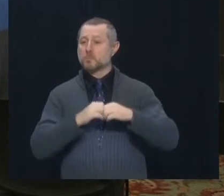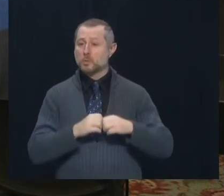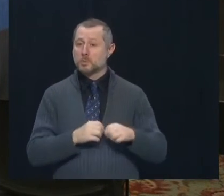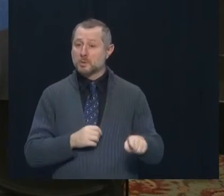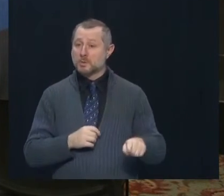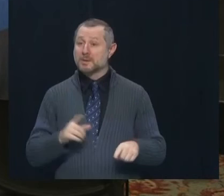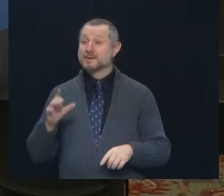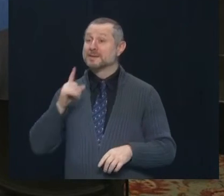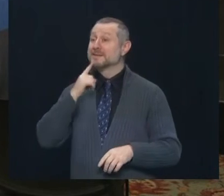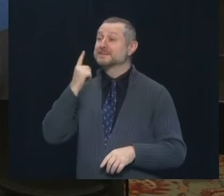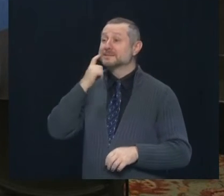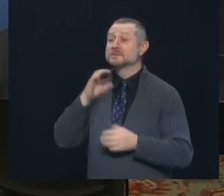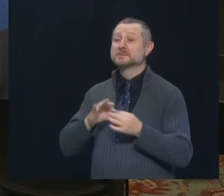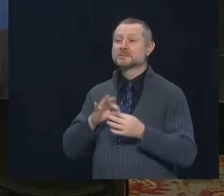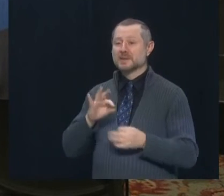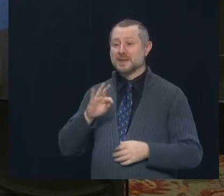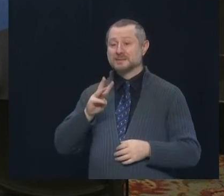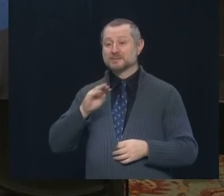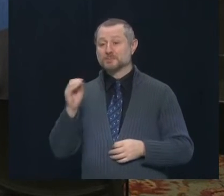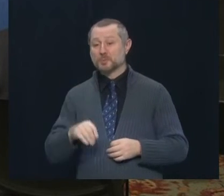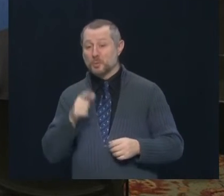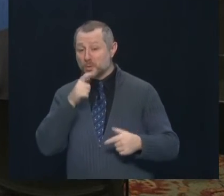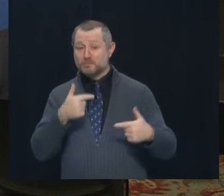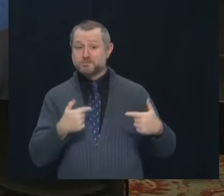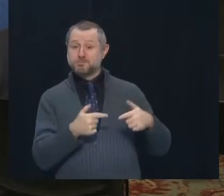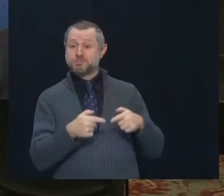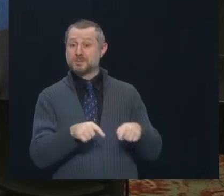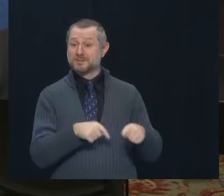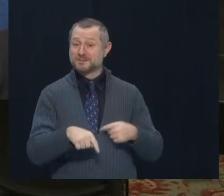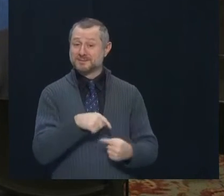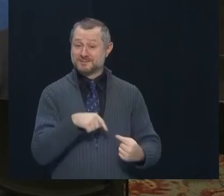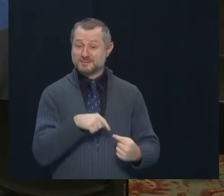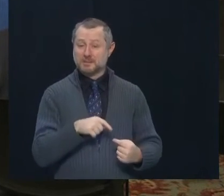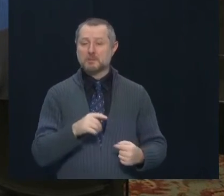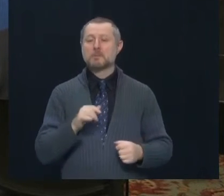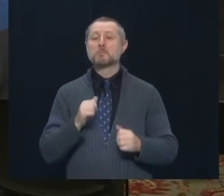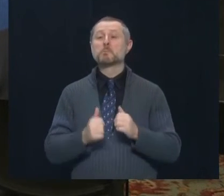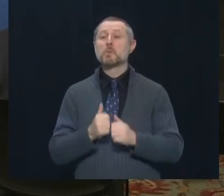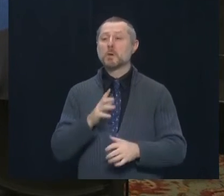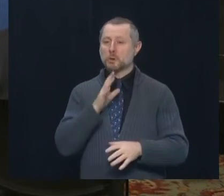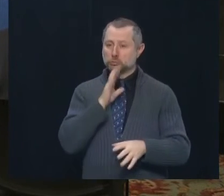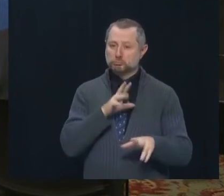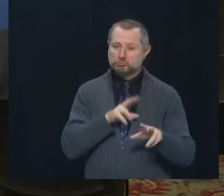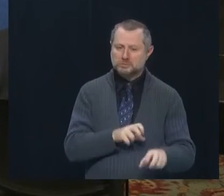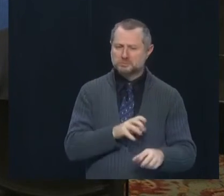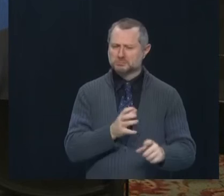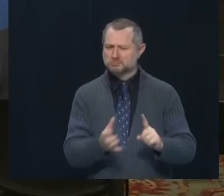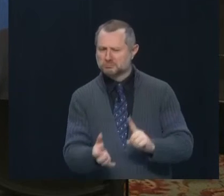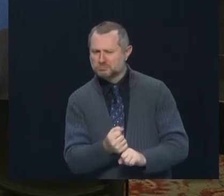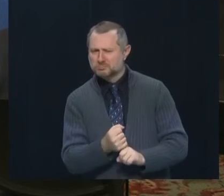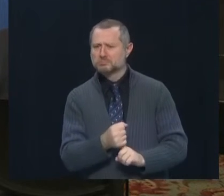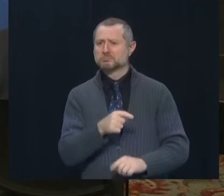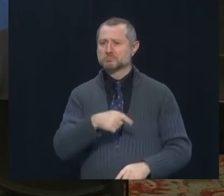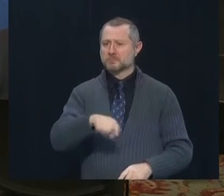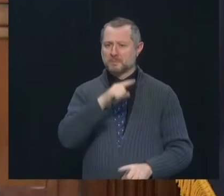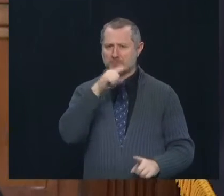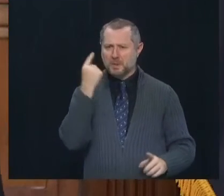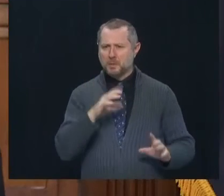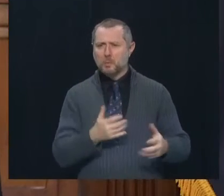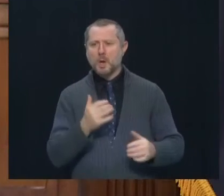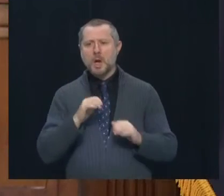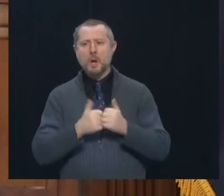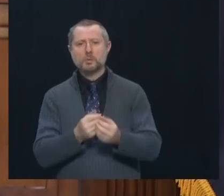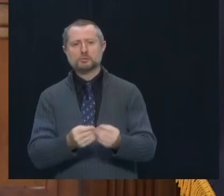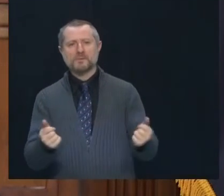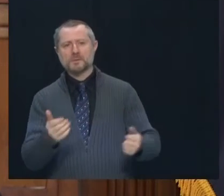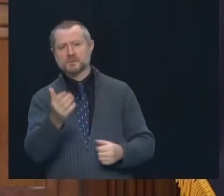96% of the victims or the suspects and arrests have also been black. So why do you think that is, and what can be done about that? Well, look,